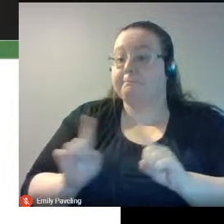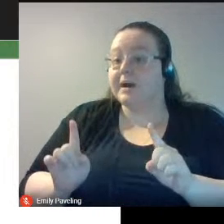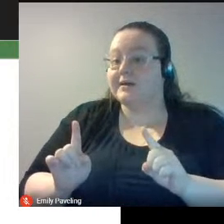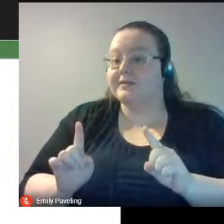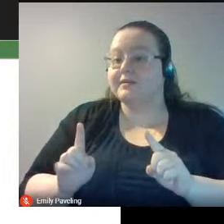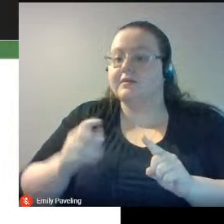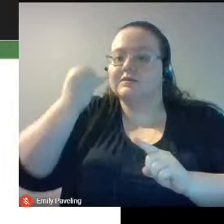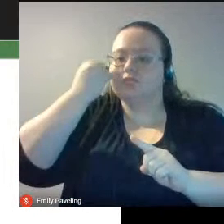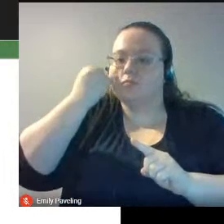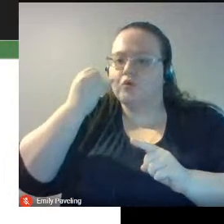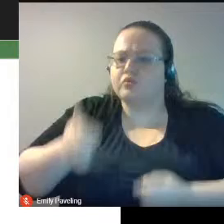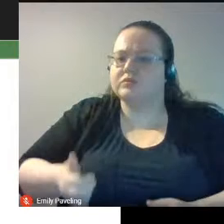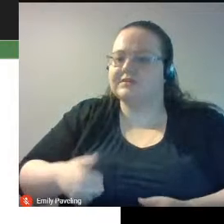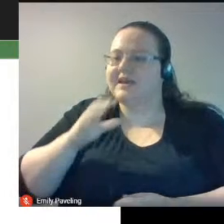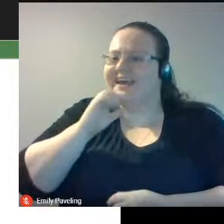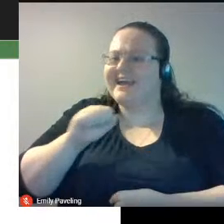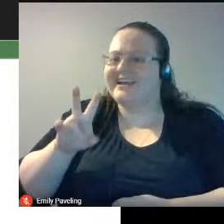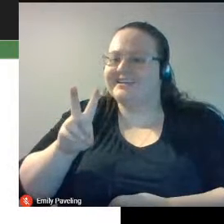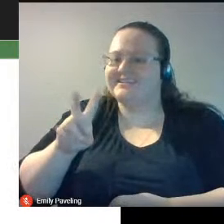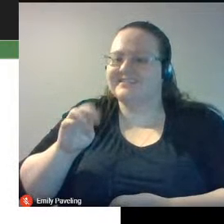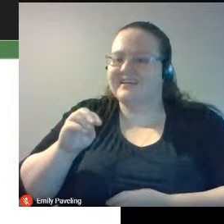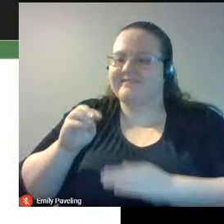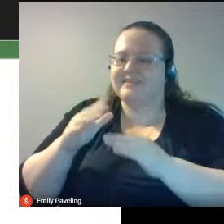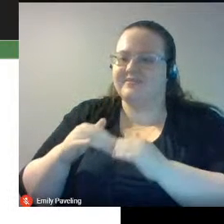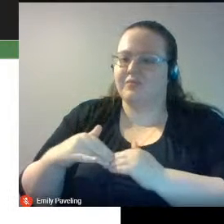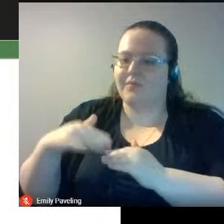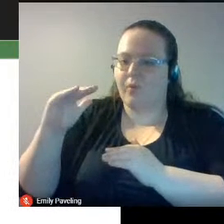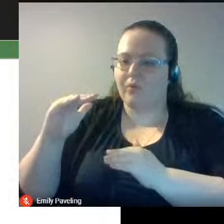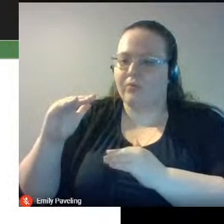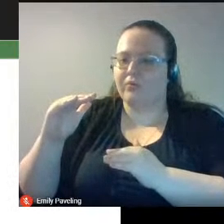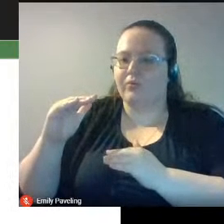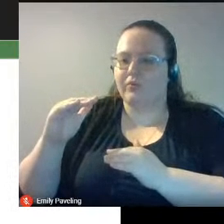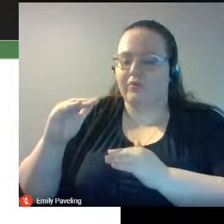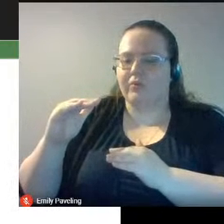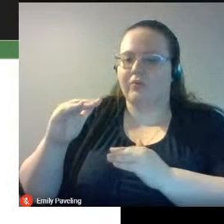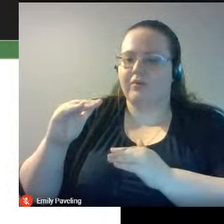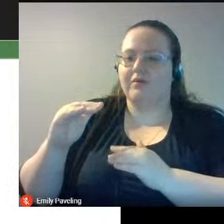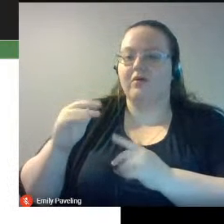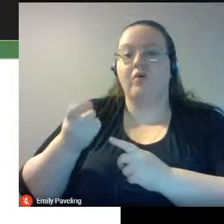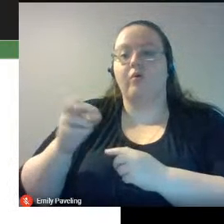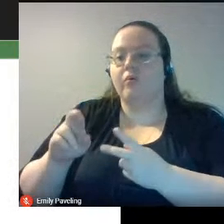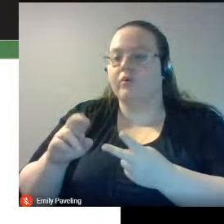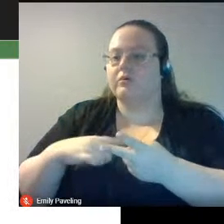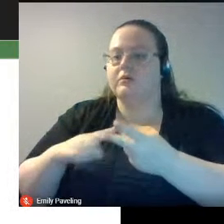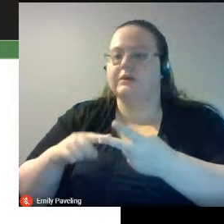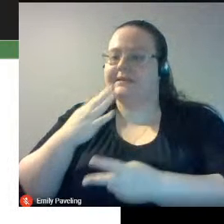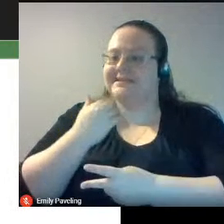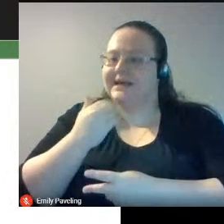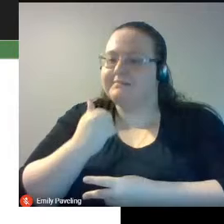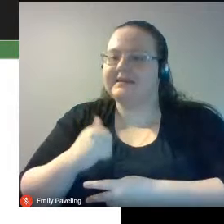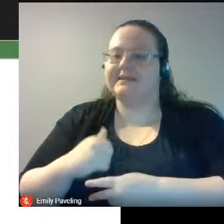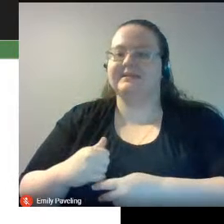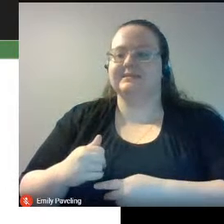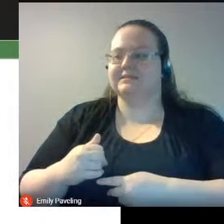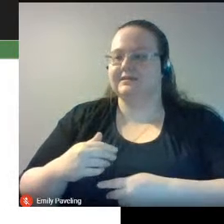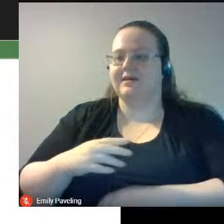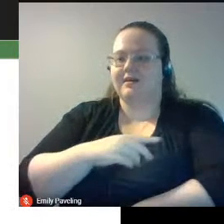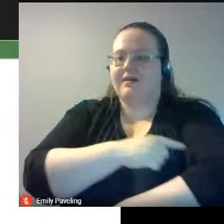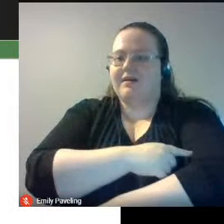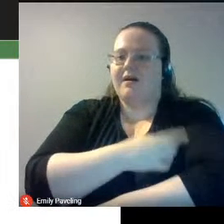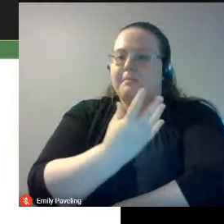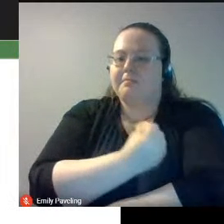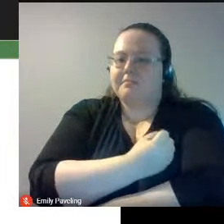age of 70 or who have chronic diseases like diabetes, high blood pressure, heart disease, or